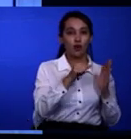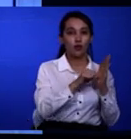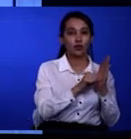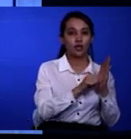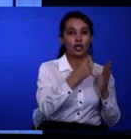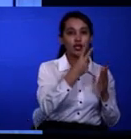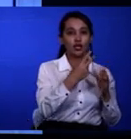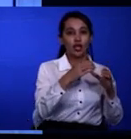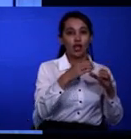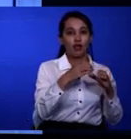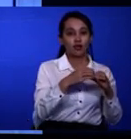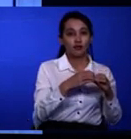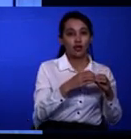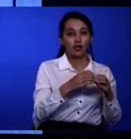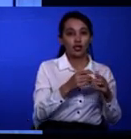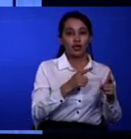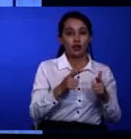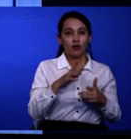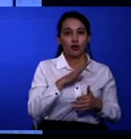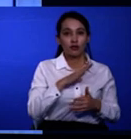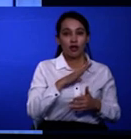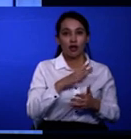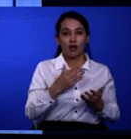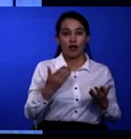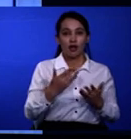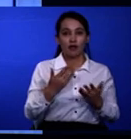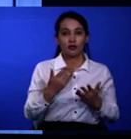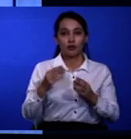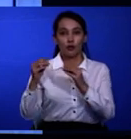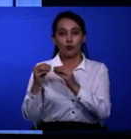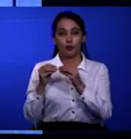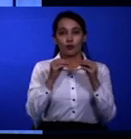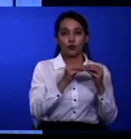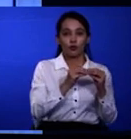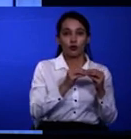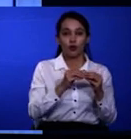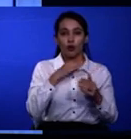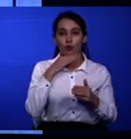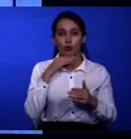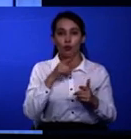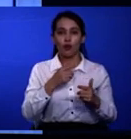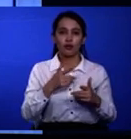qismi ishlab chiqarildi. Qaysi 10 kunlikda ko'p detal ishlab chiqarilgan?